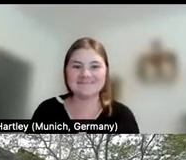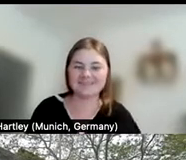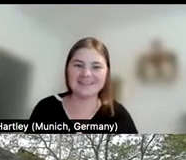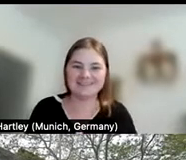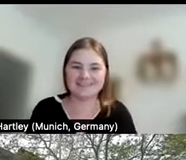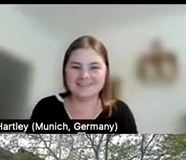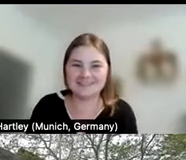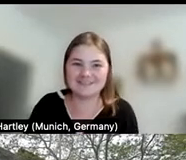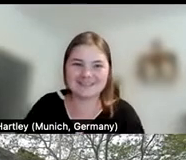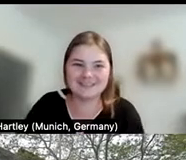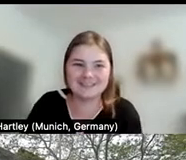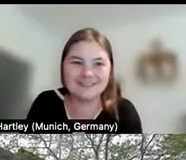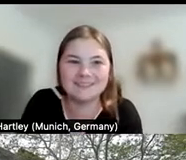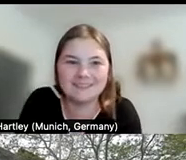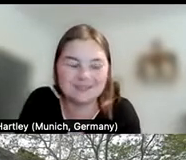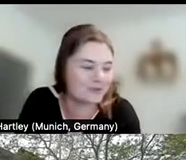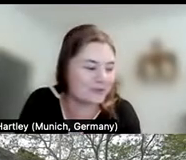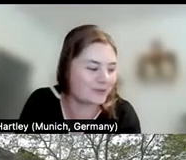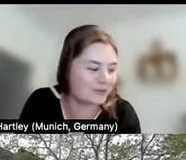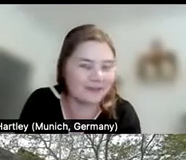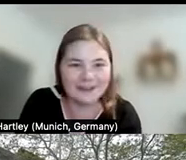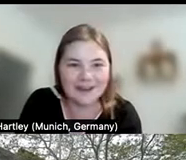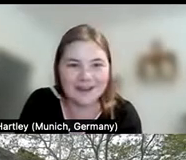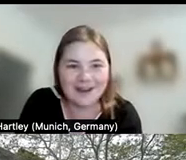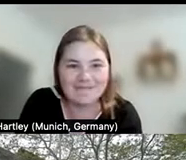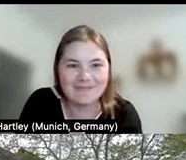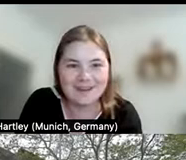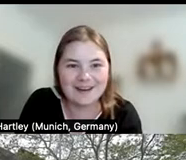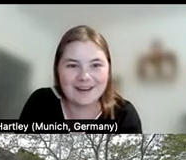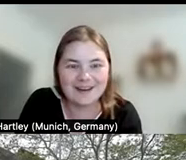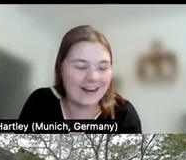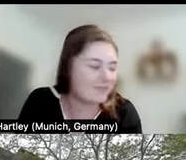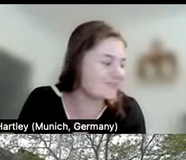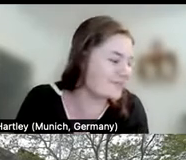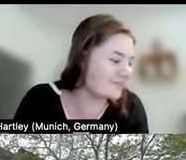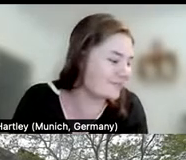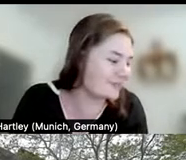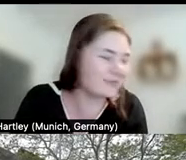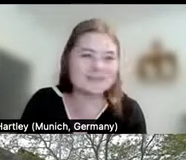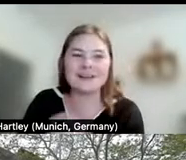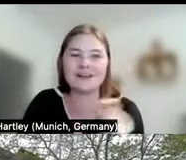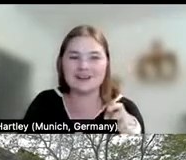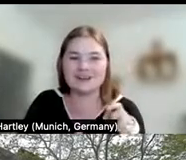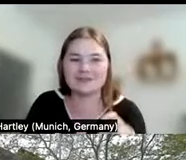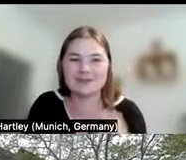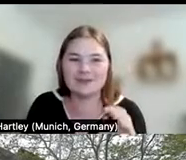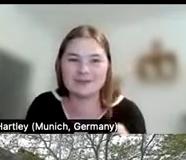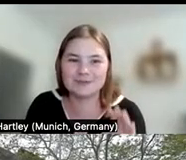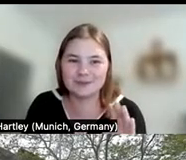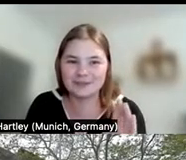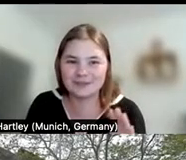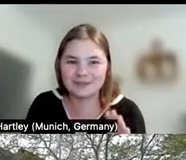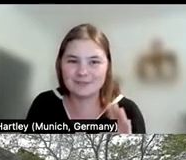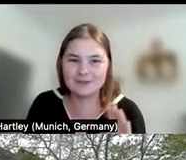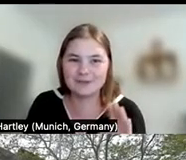Yeah, thank you for this fascinating talk. I was interested, well, I got very curious